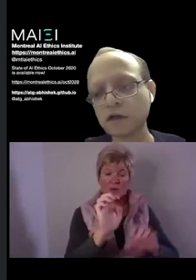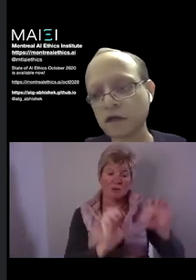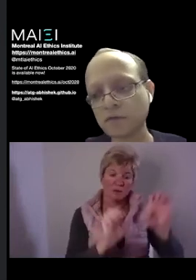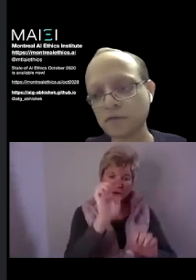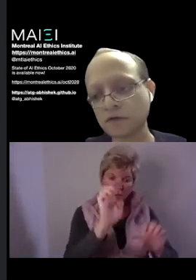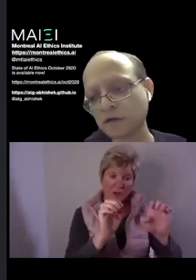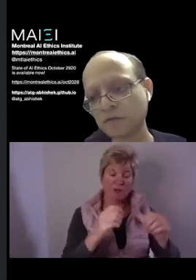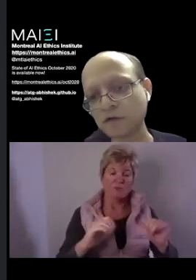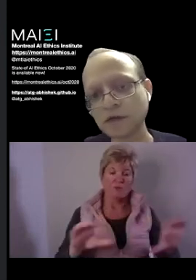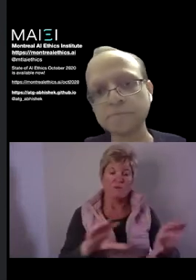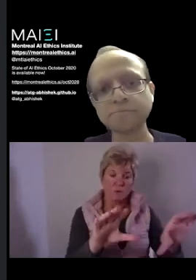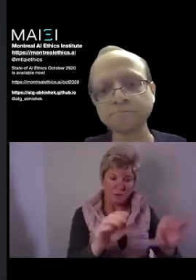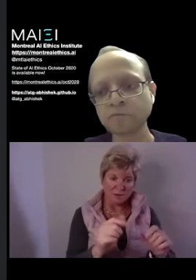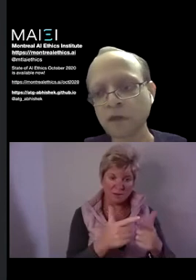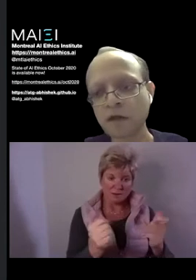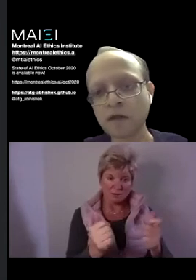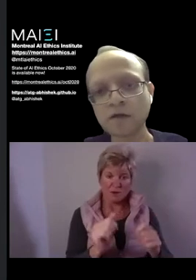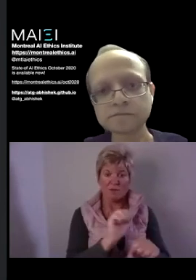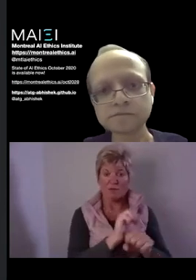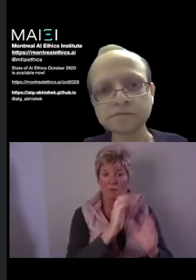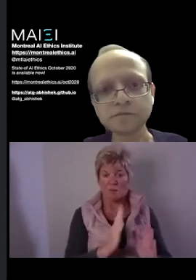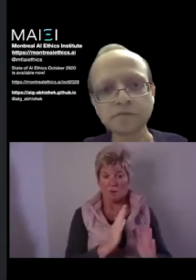productivity of the employee.